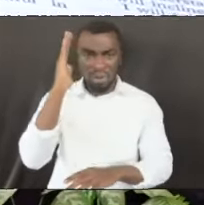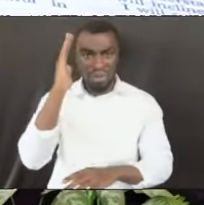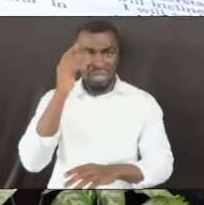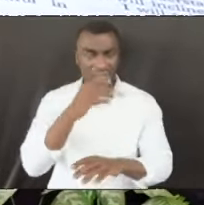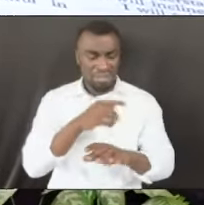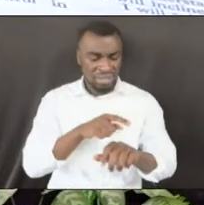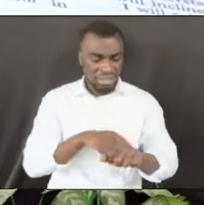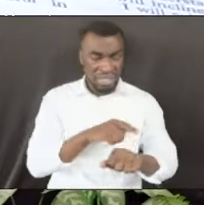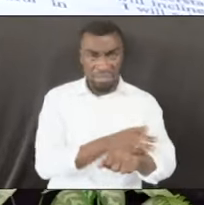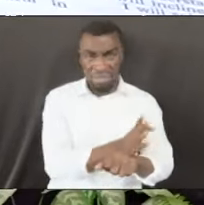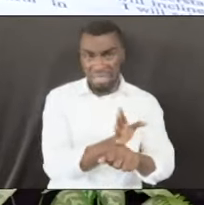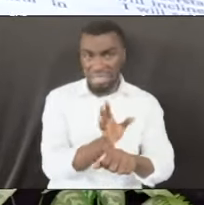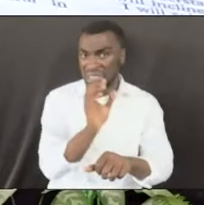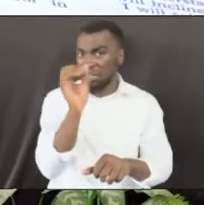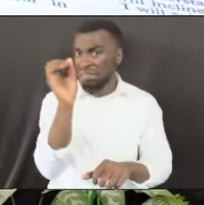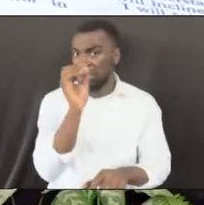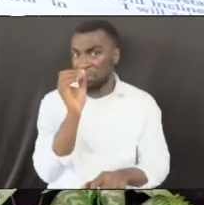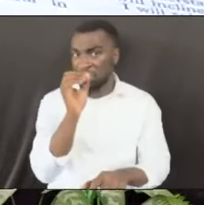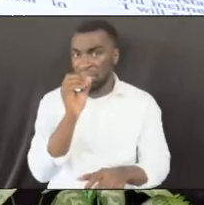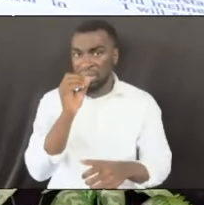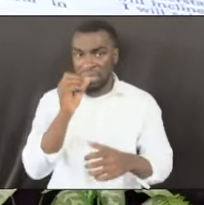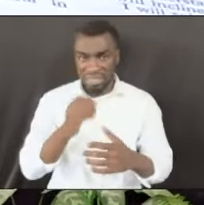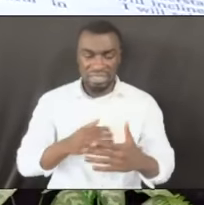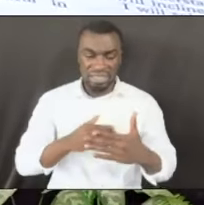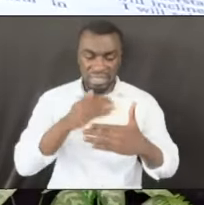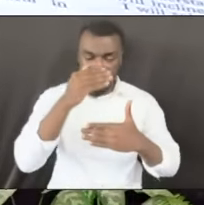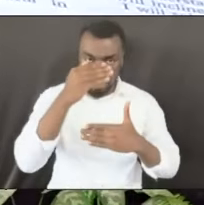it immediately.